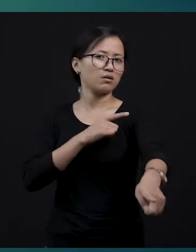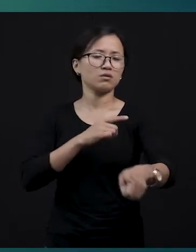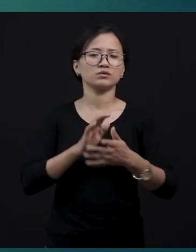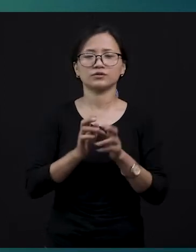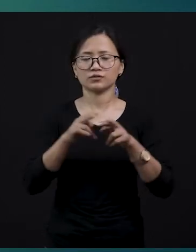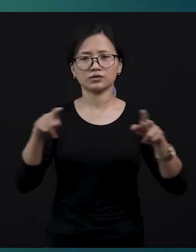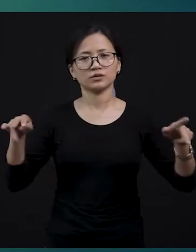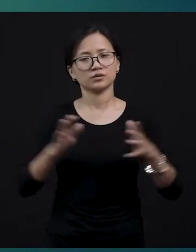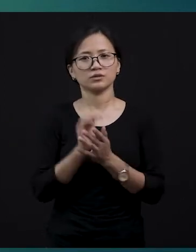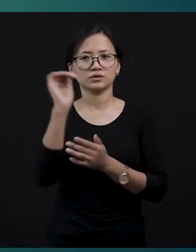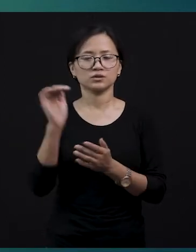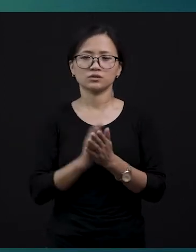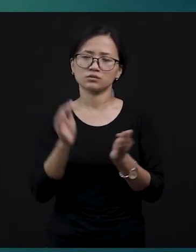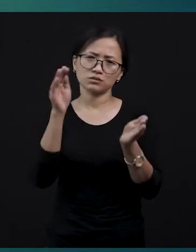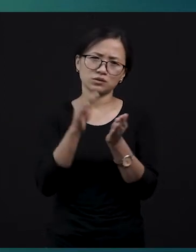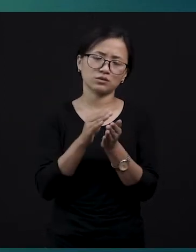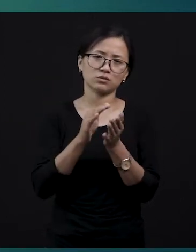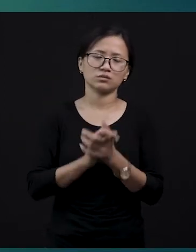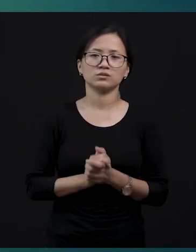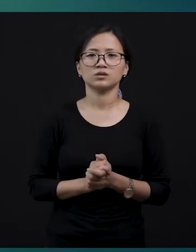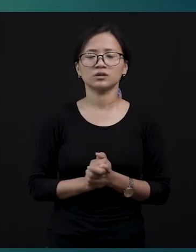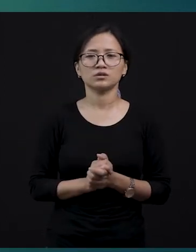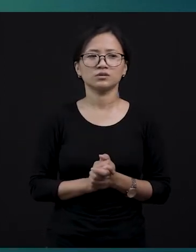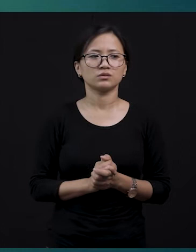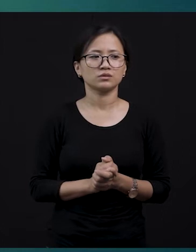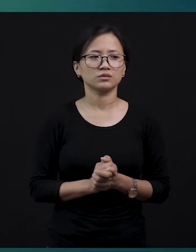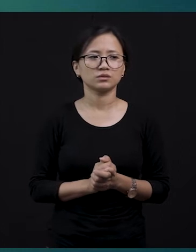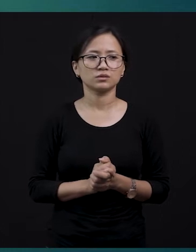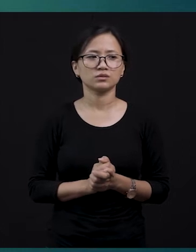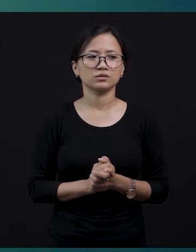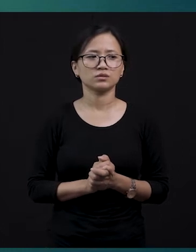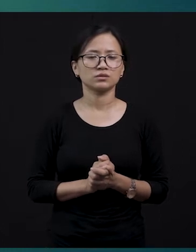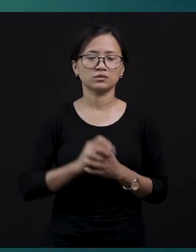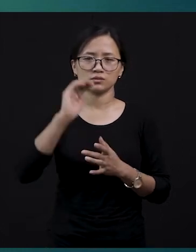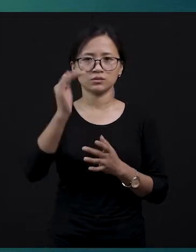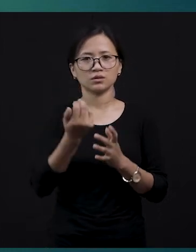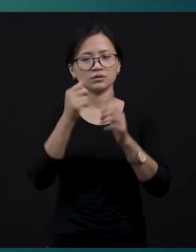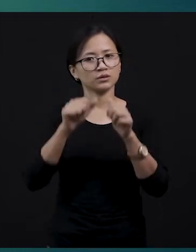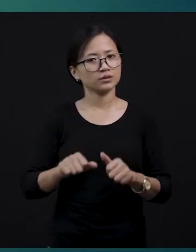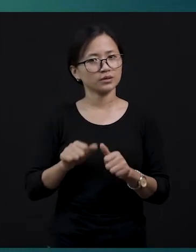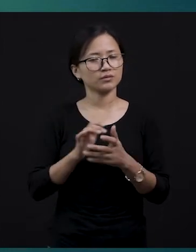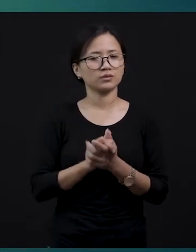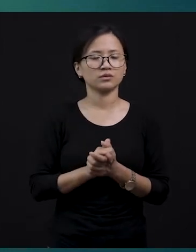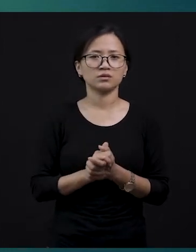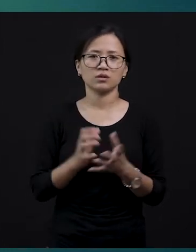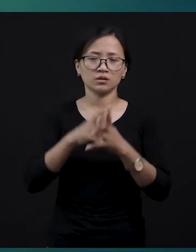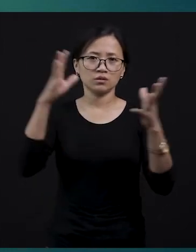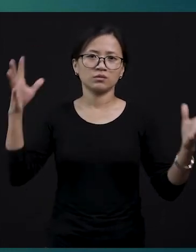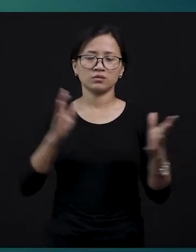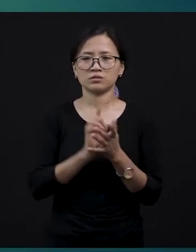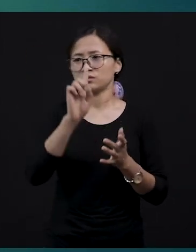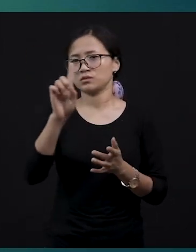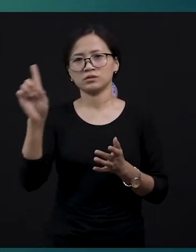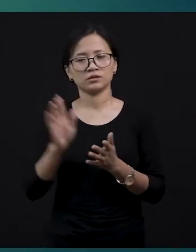different kinds of snakes. Some can be very short, just the size a little longer than your palm, and some can be more than